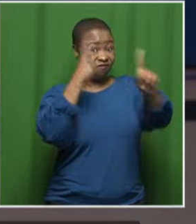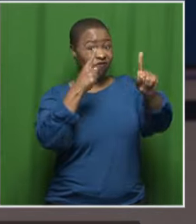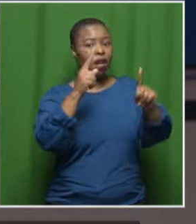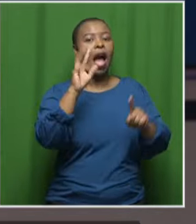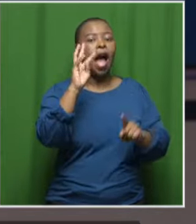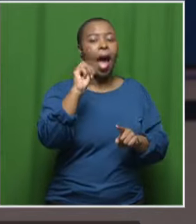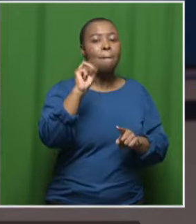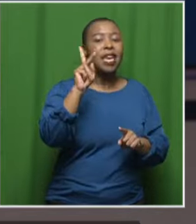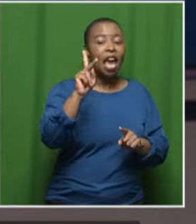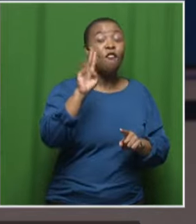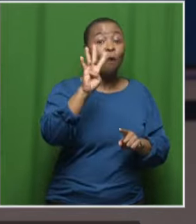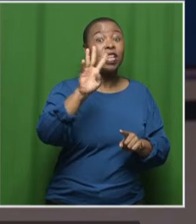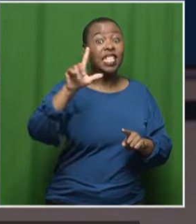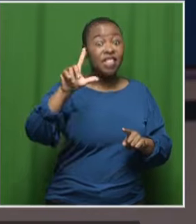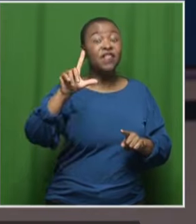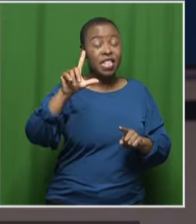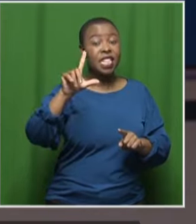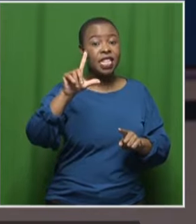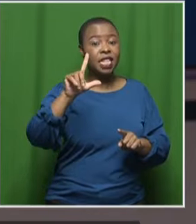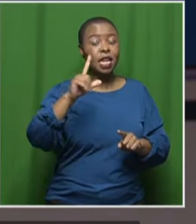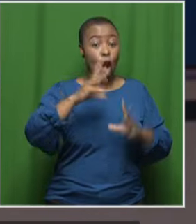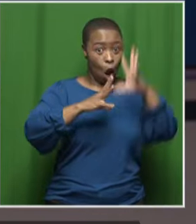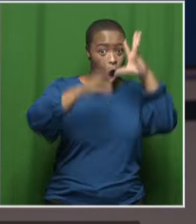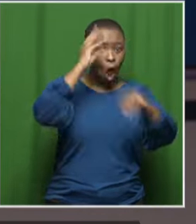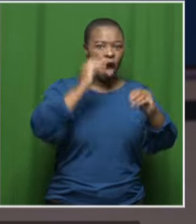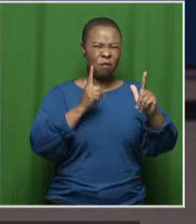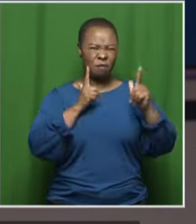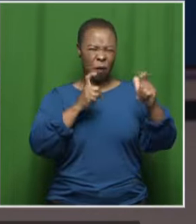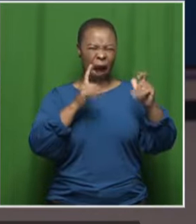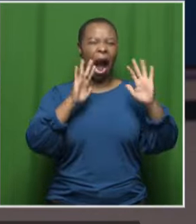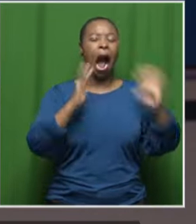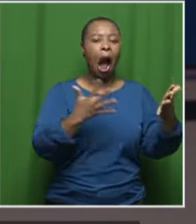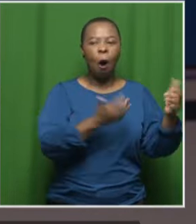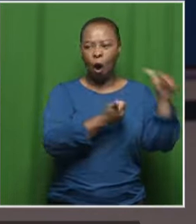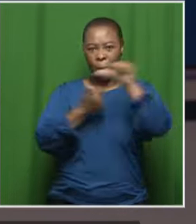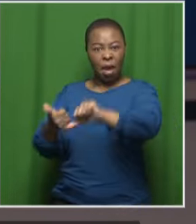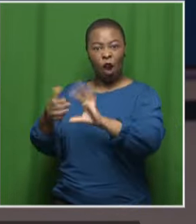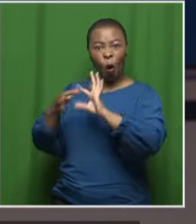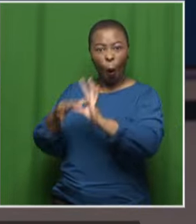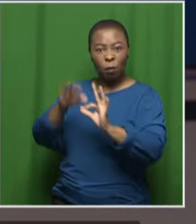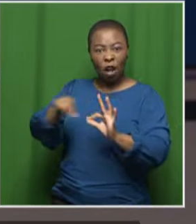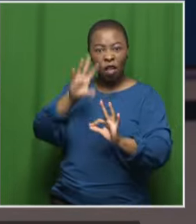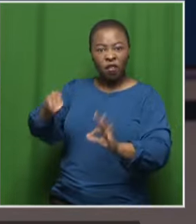AK-47, learn how to shoot, come back home, shoot the Boers,